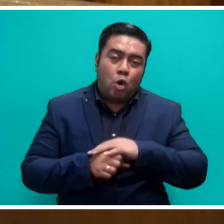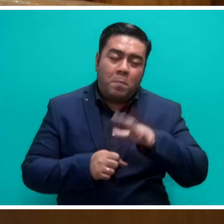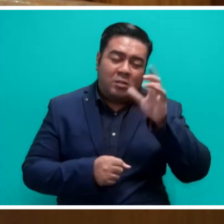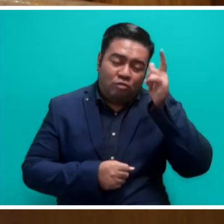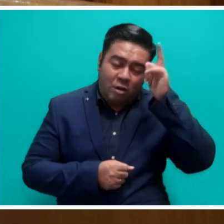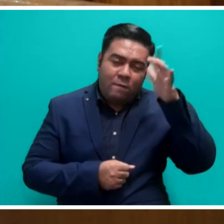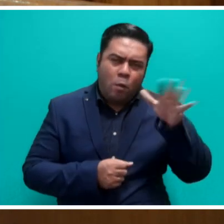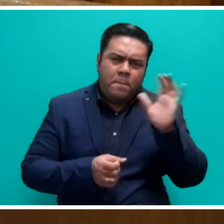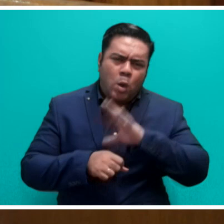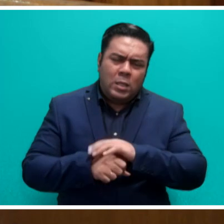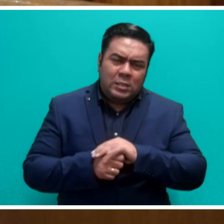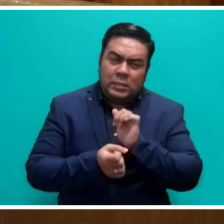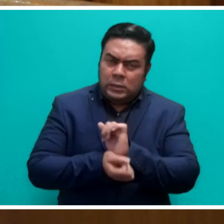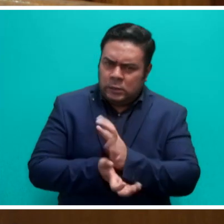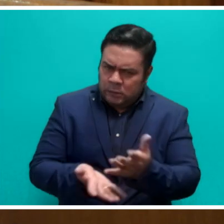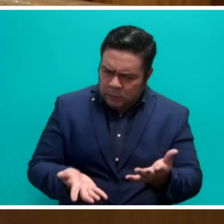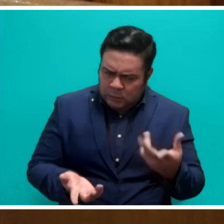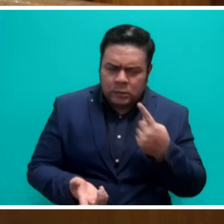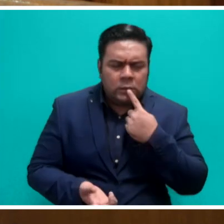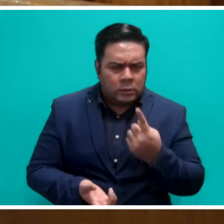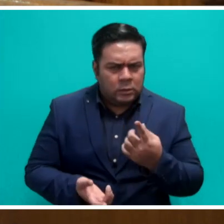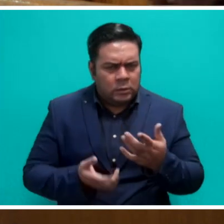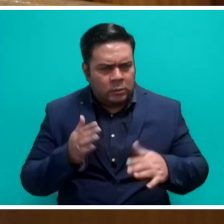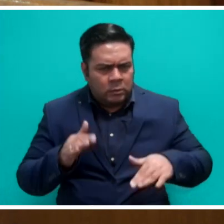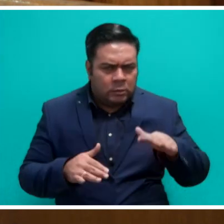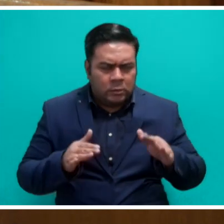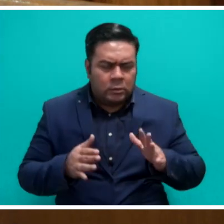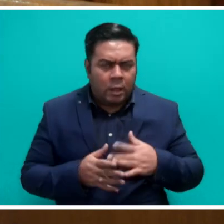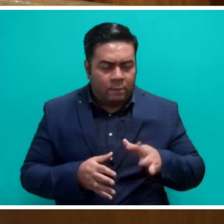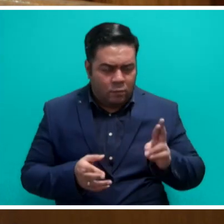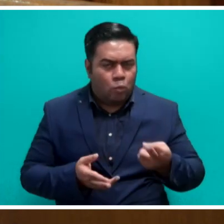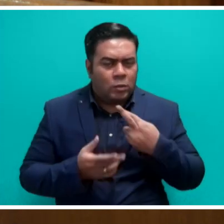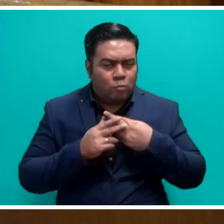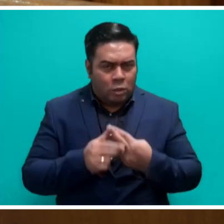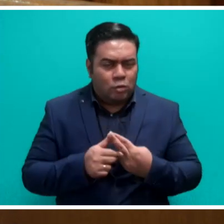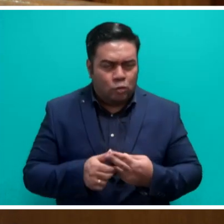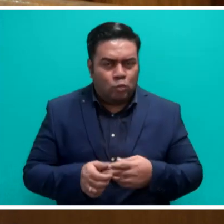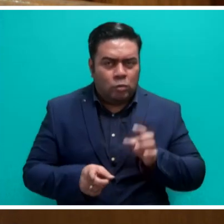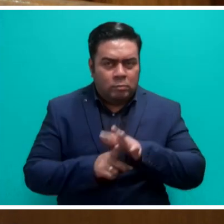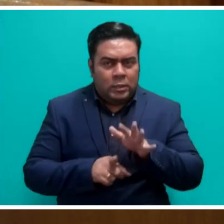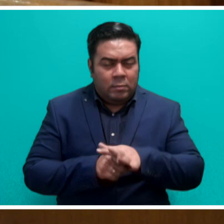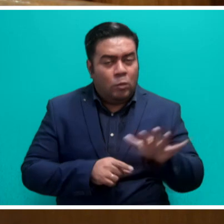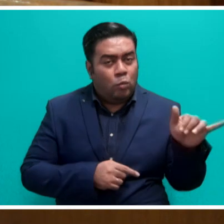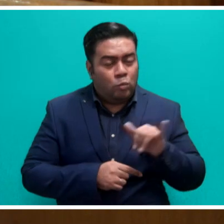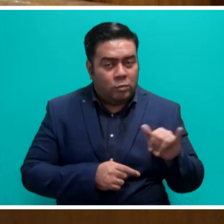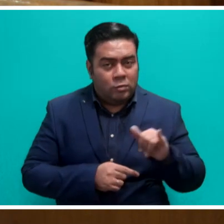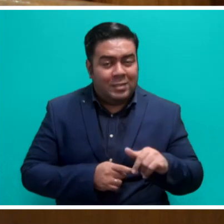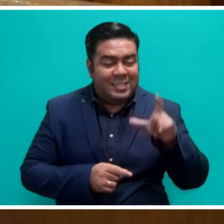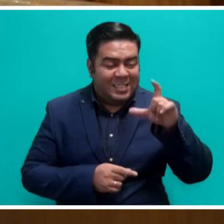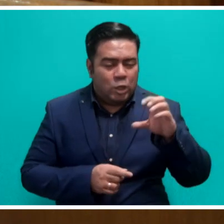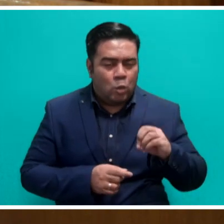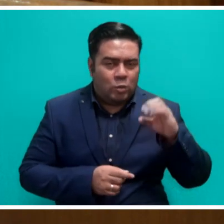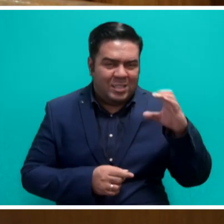Those individuals were provided an opportunity to respond to the allegations, following which the